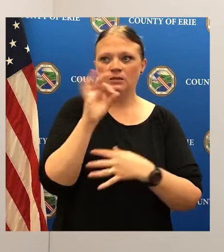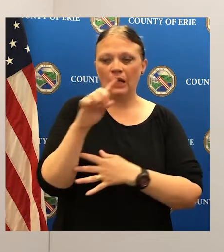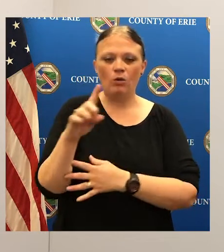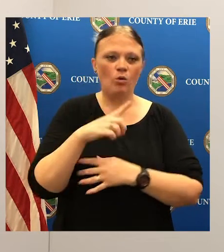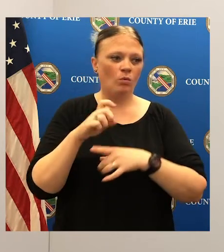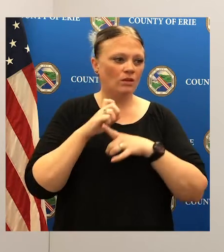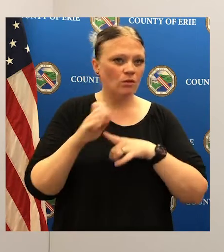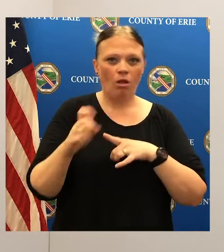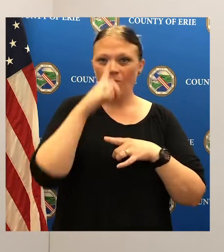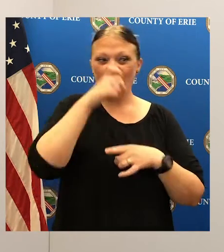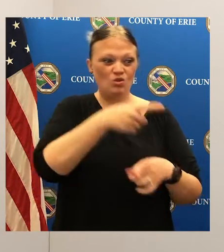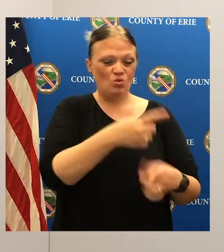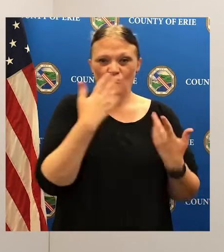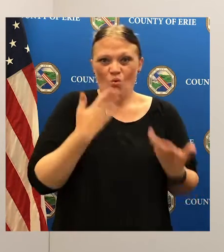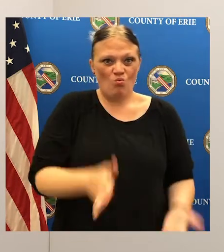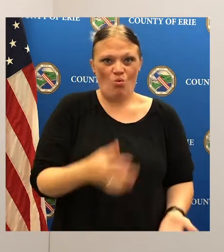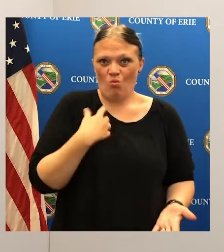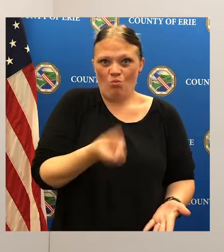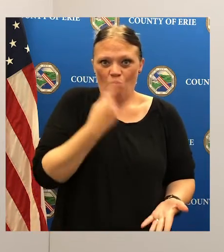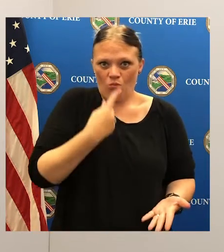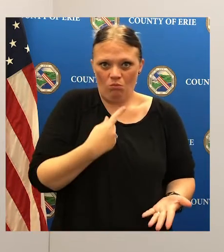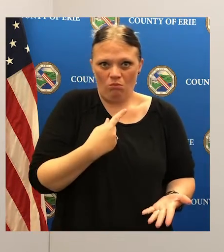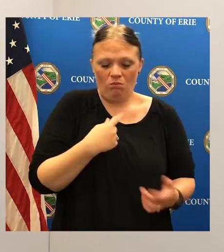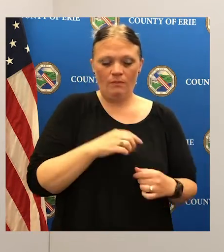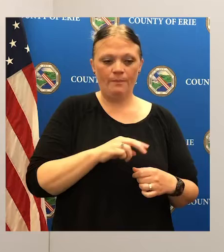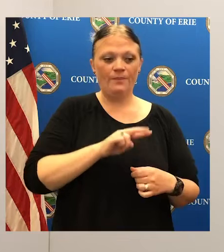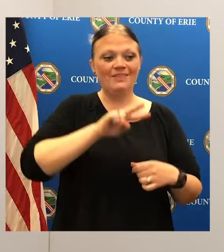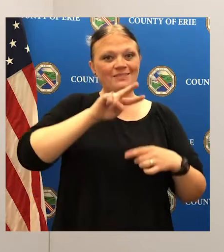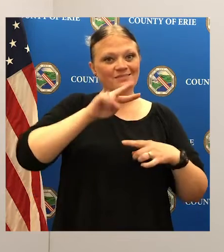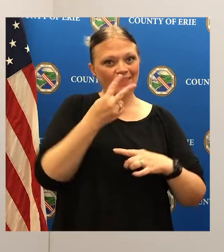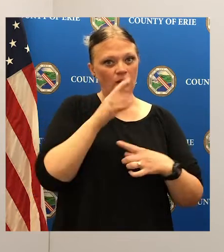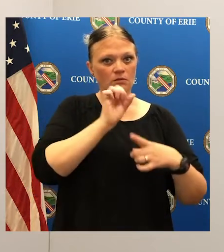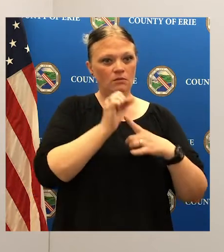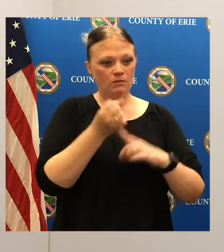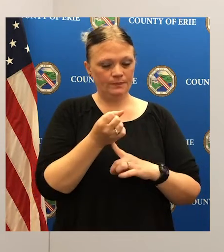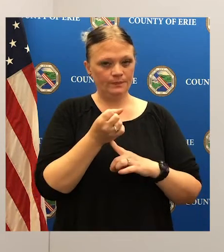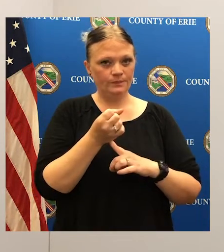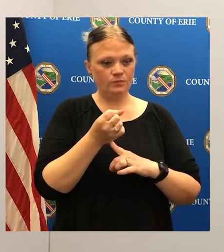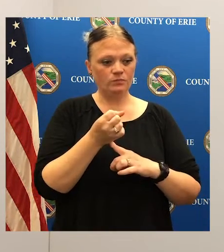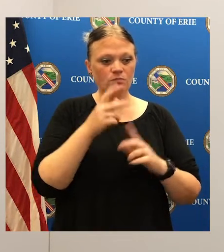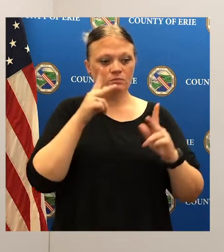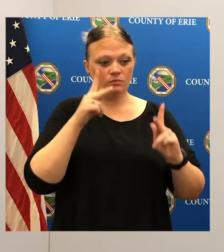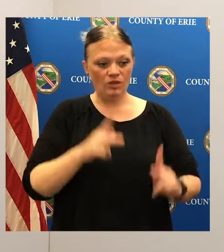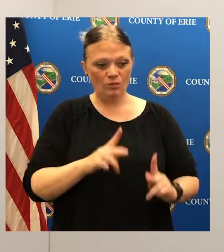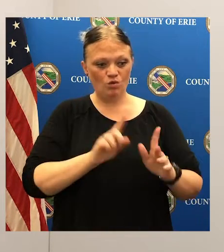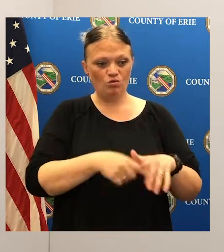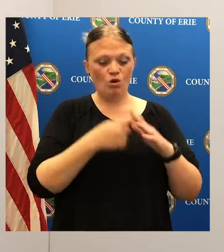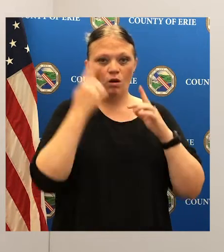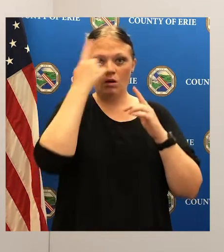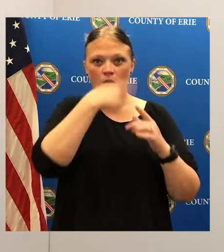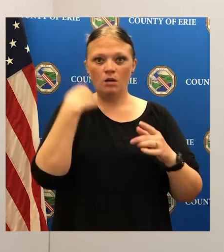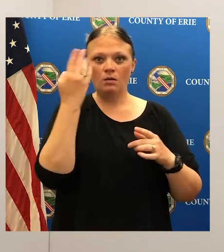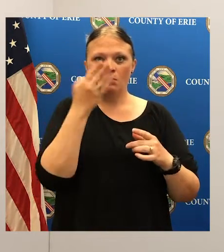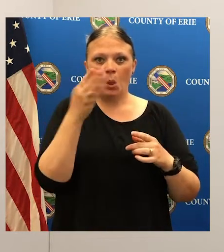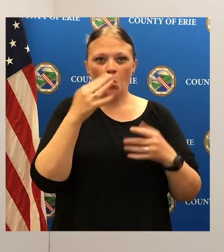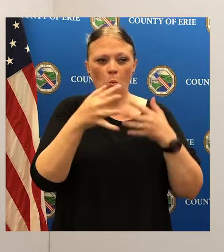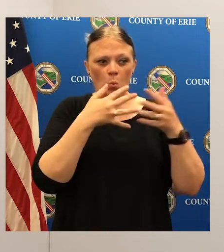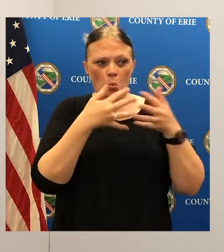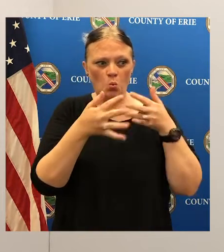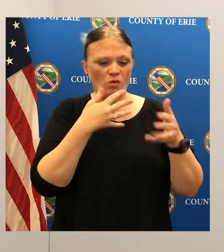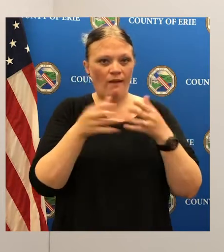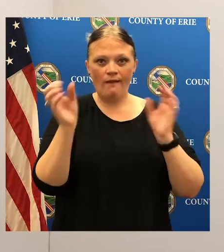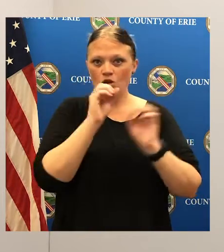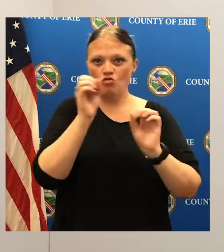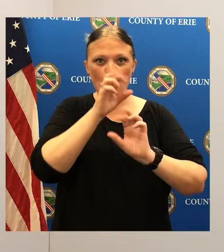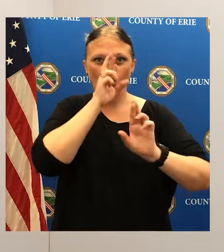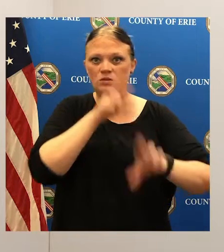please continue to call 911 and ask for help. Now the second scenario, that person was there, they started to turn blue-gray looking,